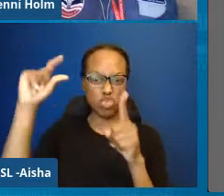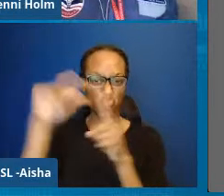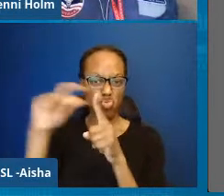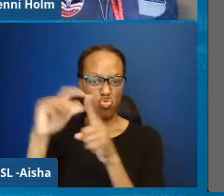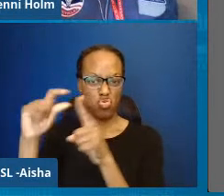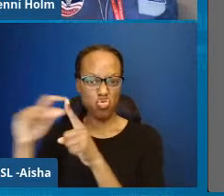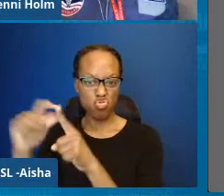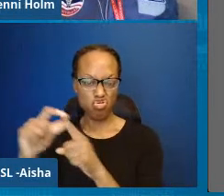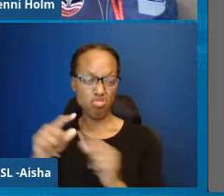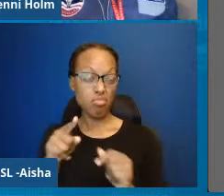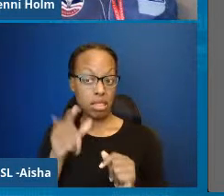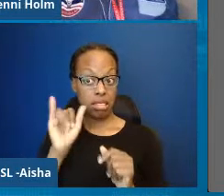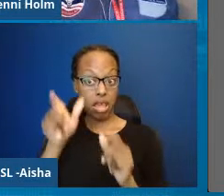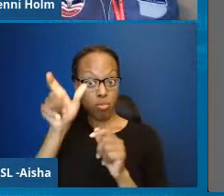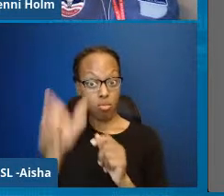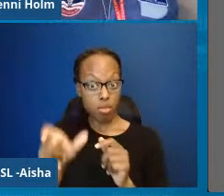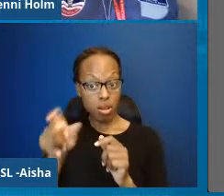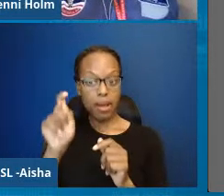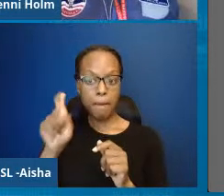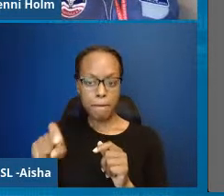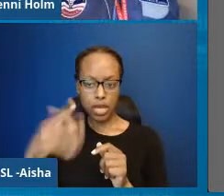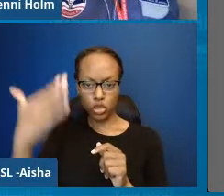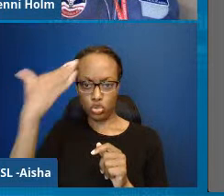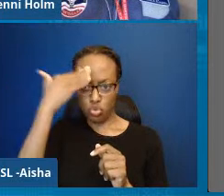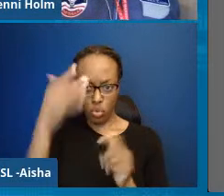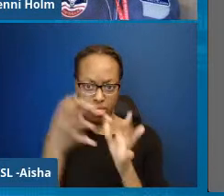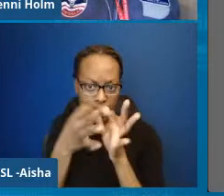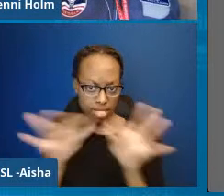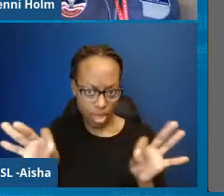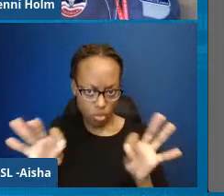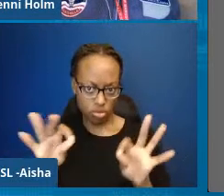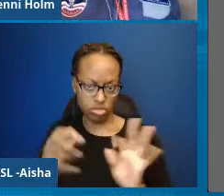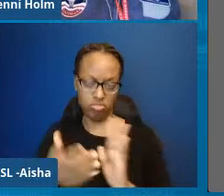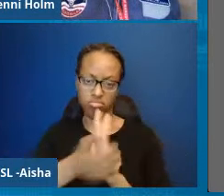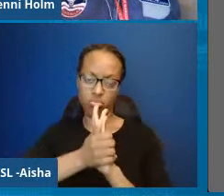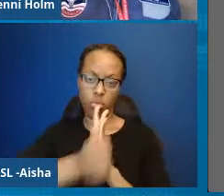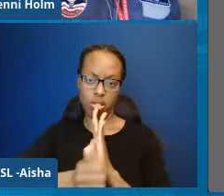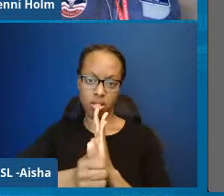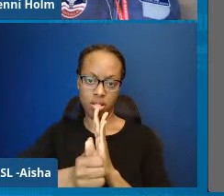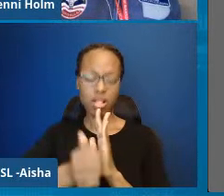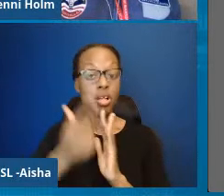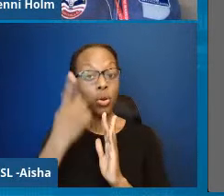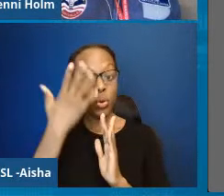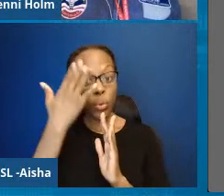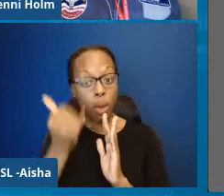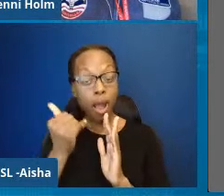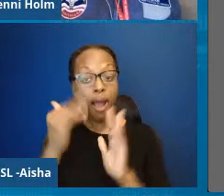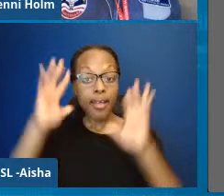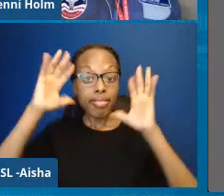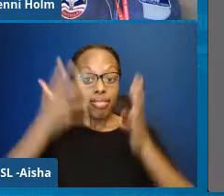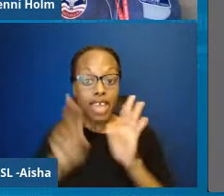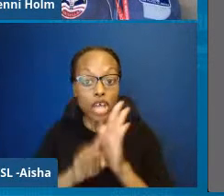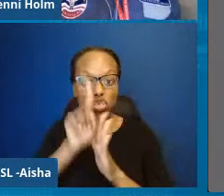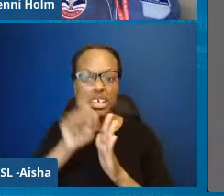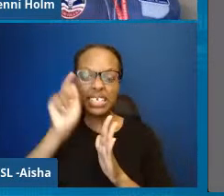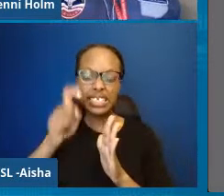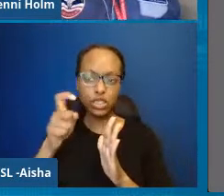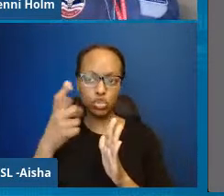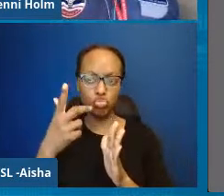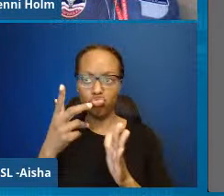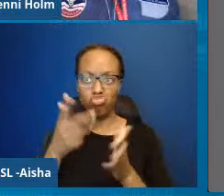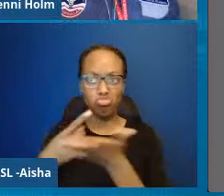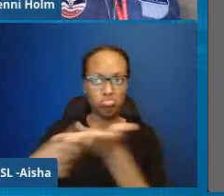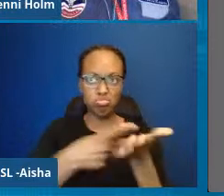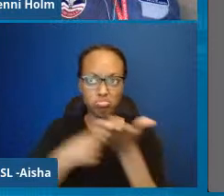has to be somebody that really knows how to speak the language, right? Because these astronauts are going to need to hear information very quickly. So with that